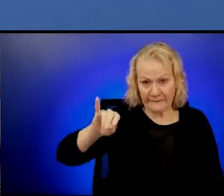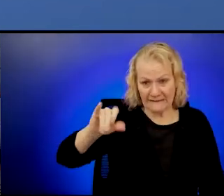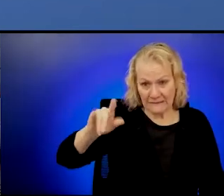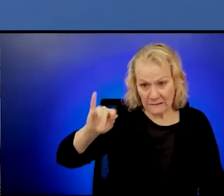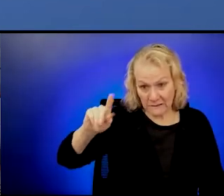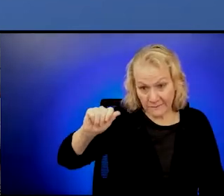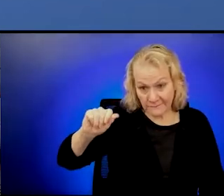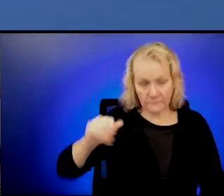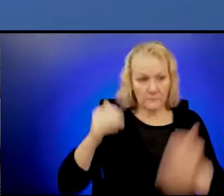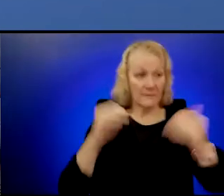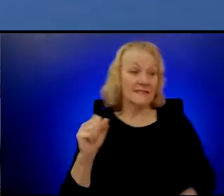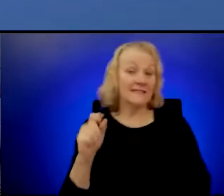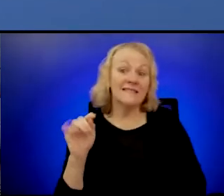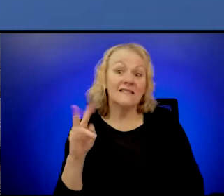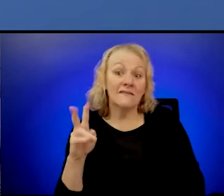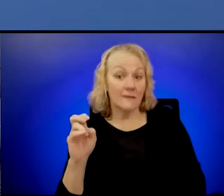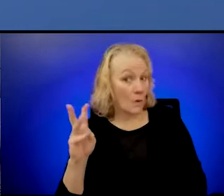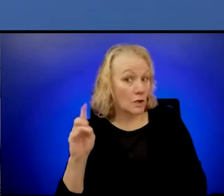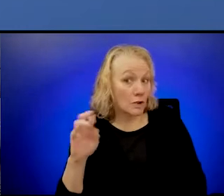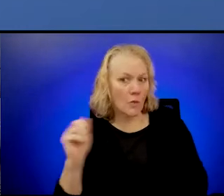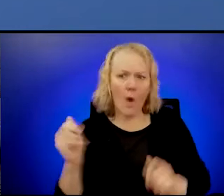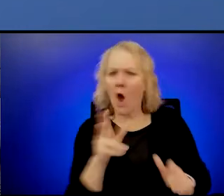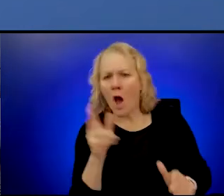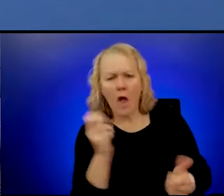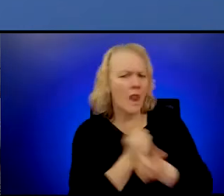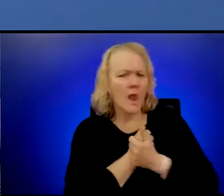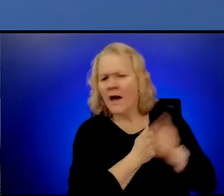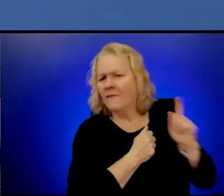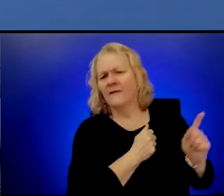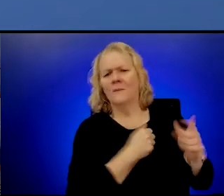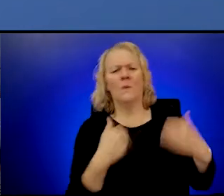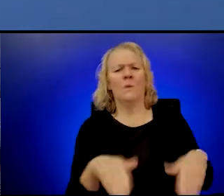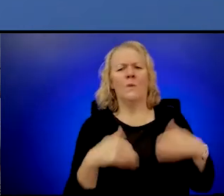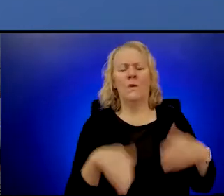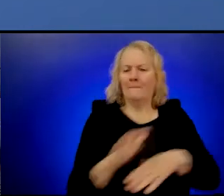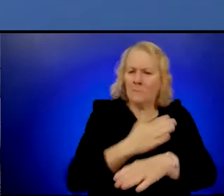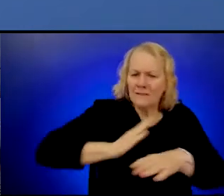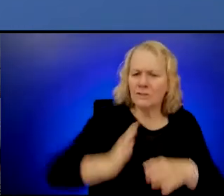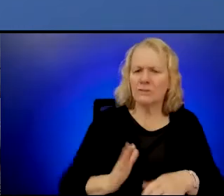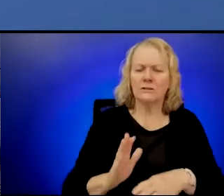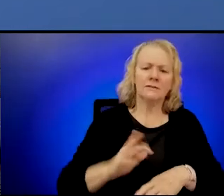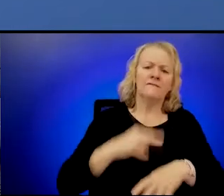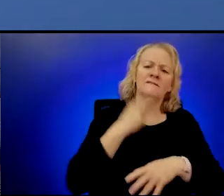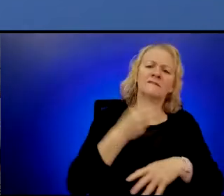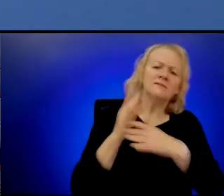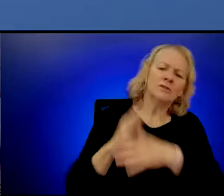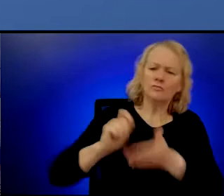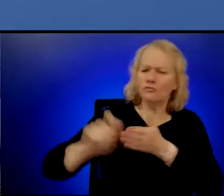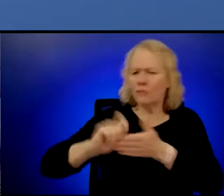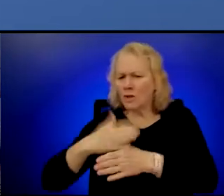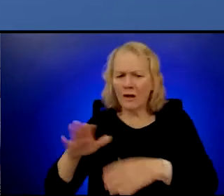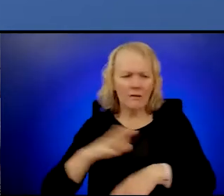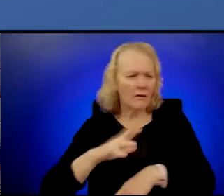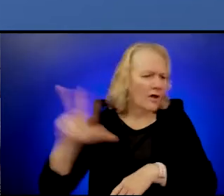So Stevie Wonder, everybody loves Stevie Wonder. Musician, singer, songwriter,